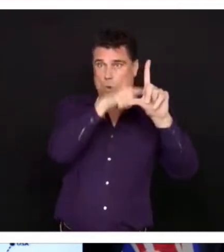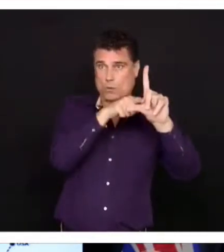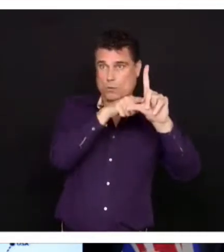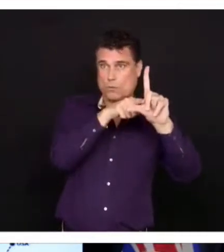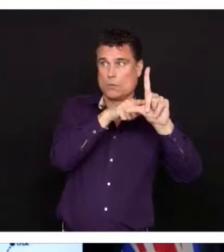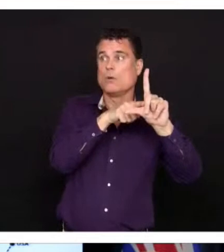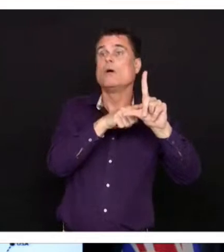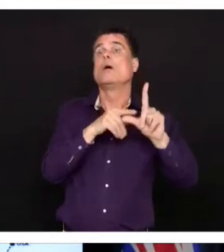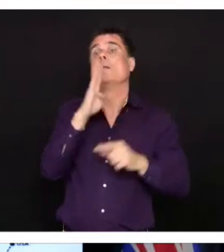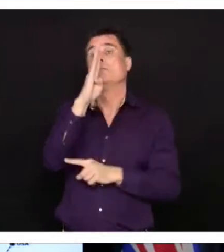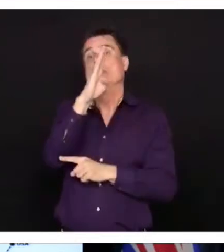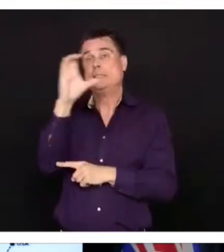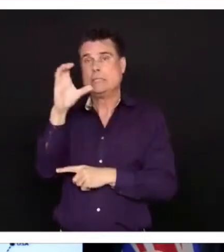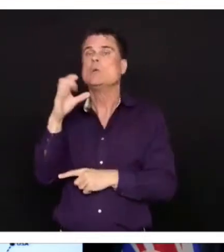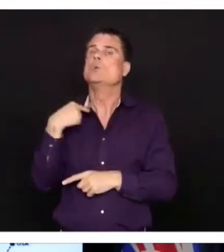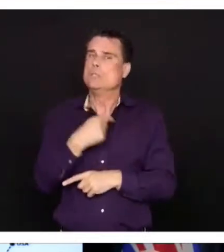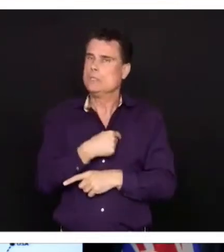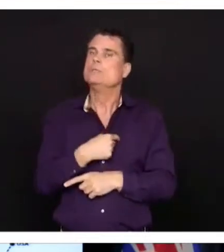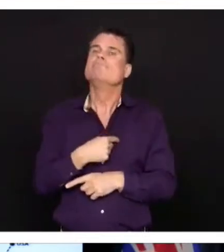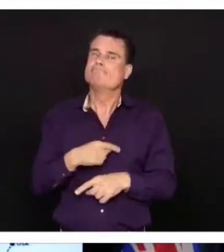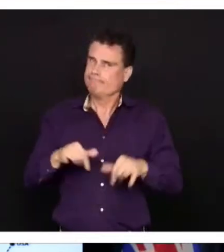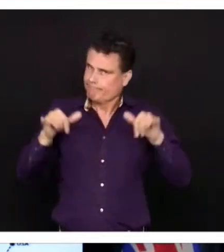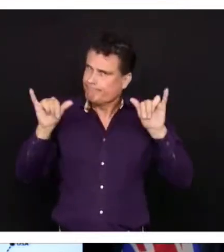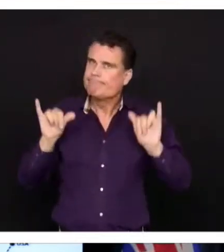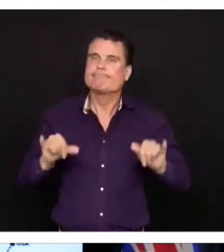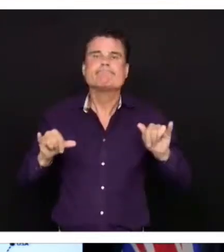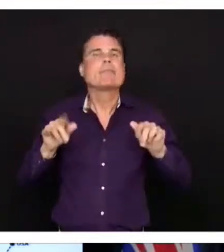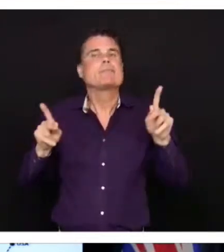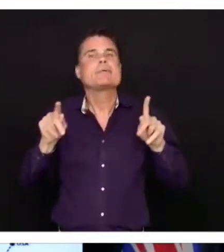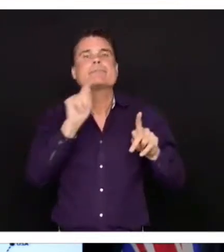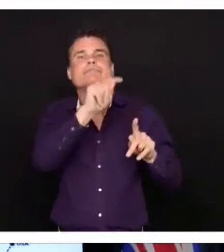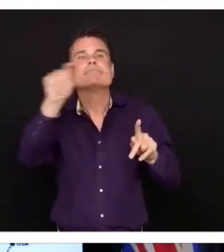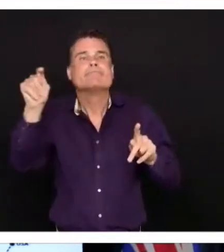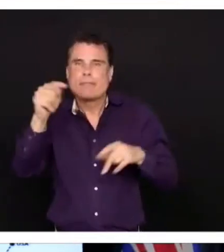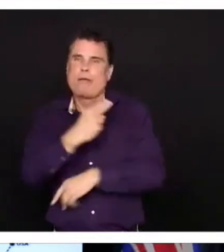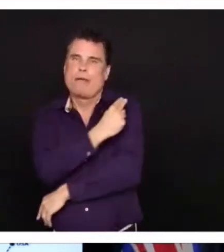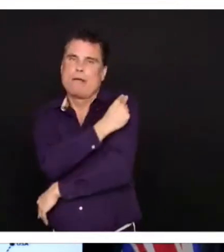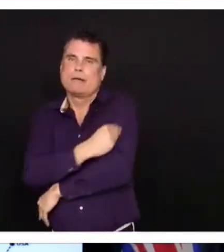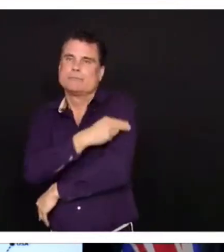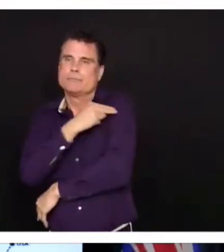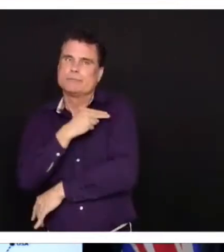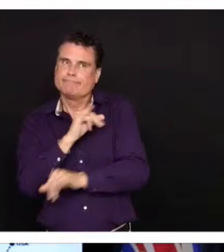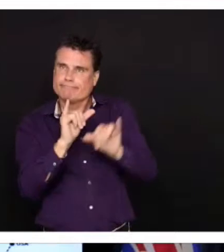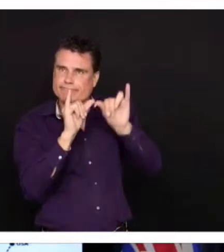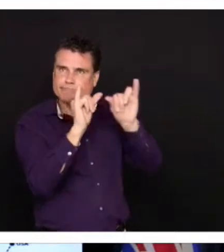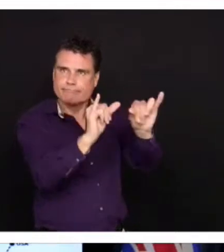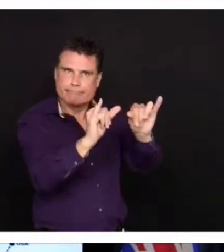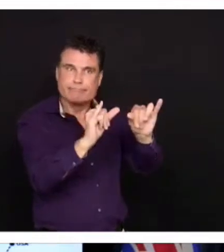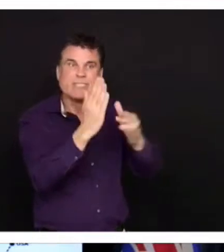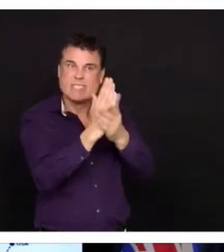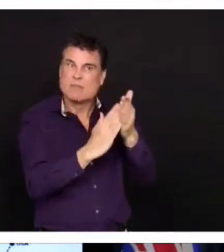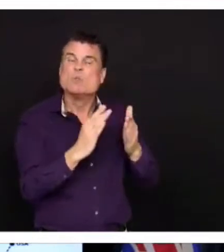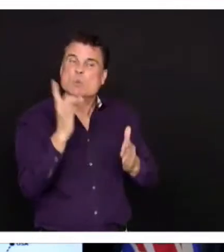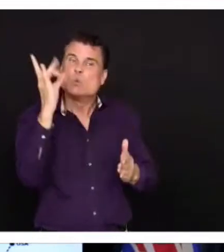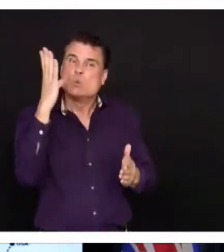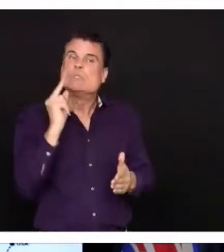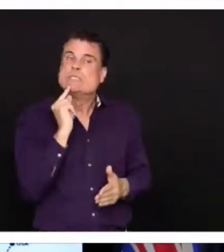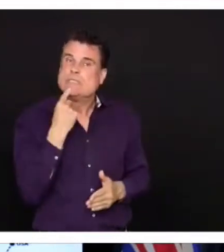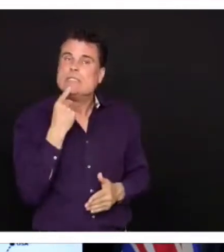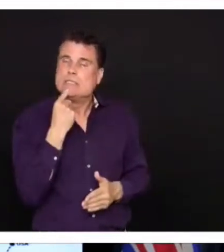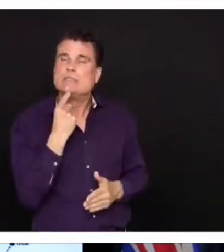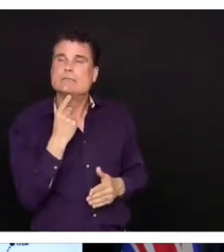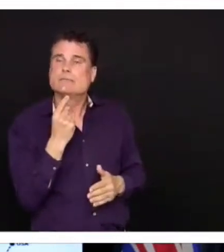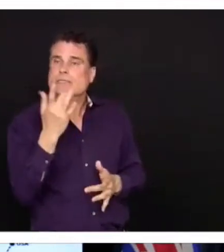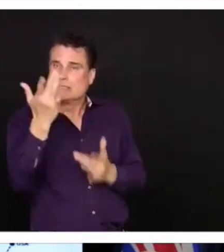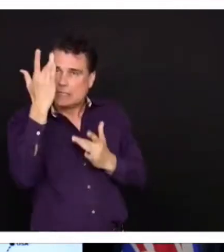some time, weeks, up to 6 weeks, we know from around the world, before somebody will either recover or may succumb to this disease.